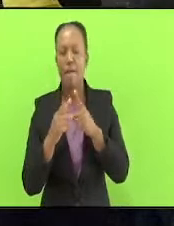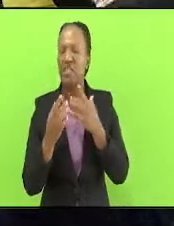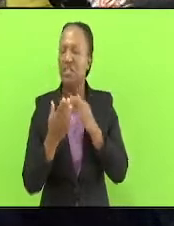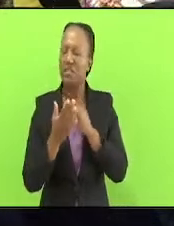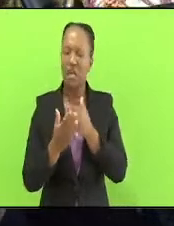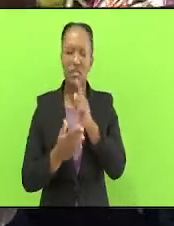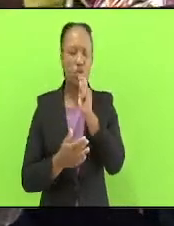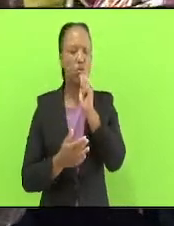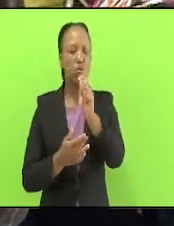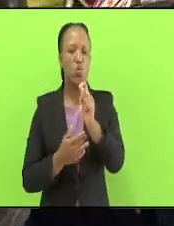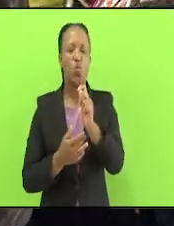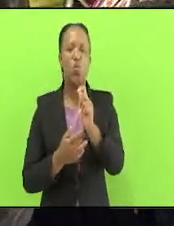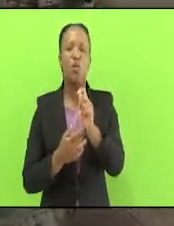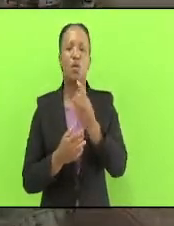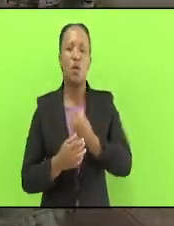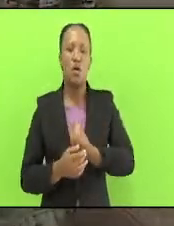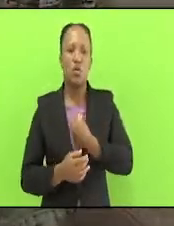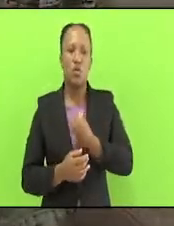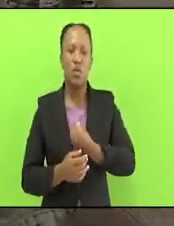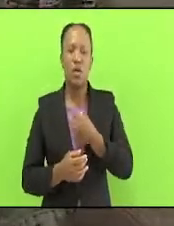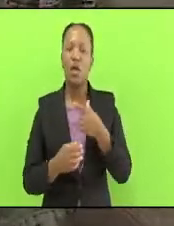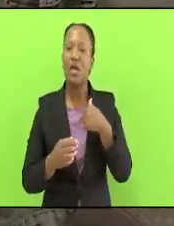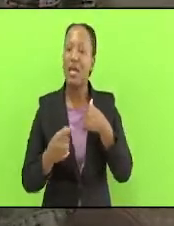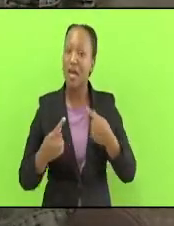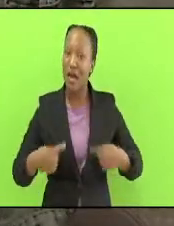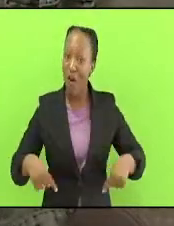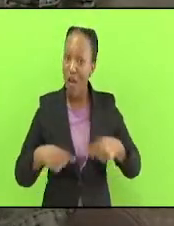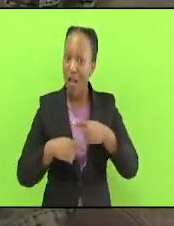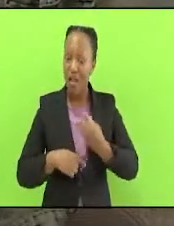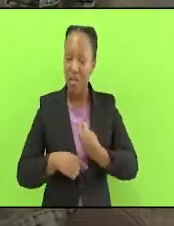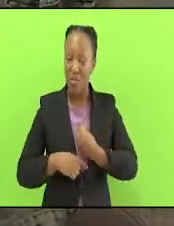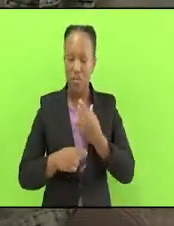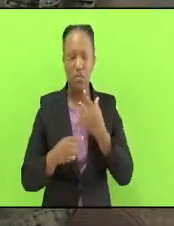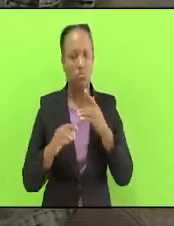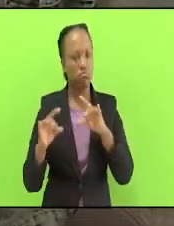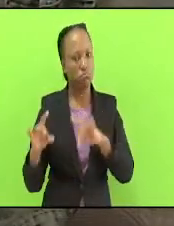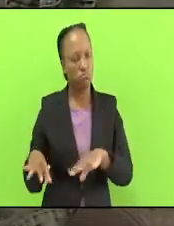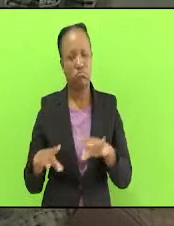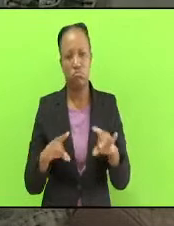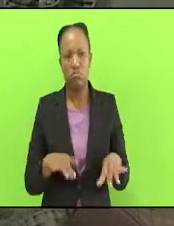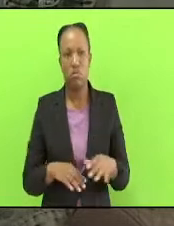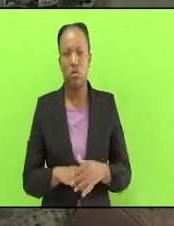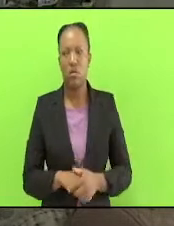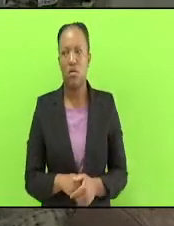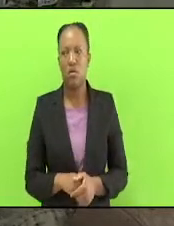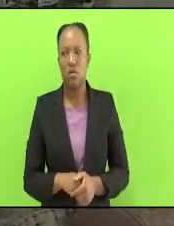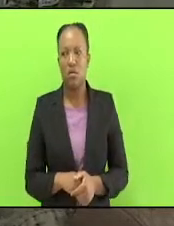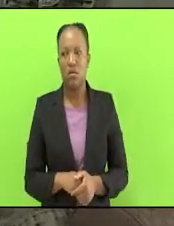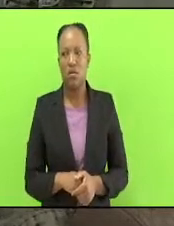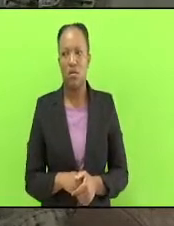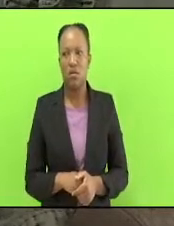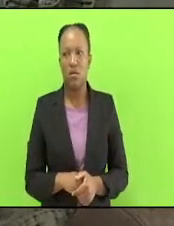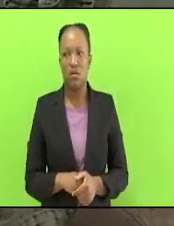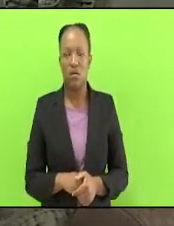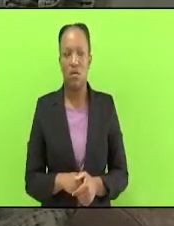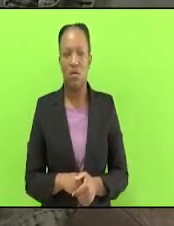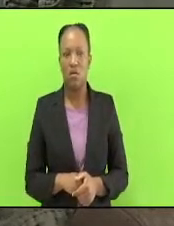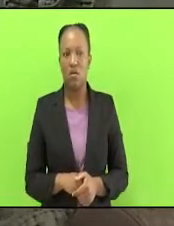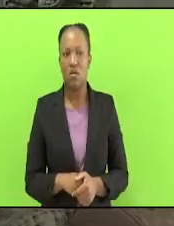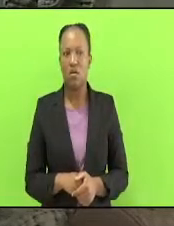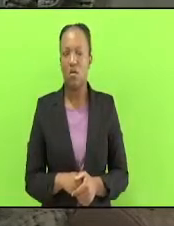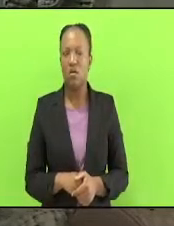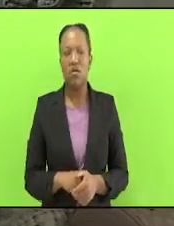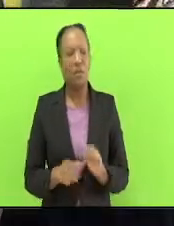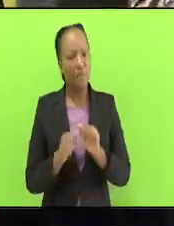to other leaders. Youth ya lompaka ga sokola. And now it's too much. Ke nako ya gore re bue